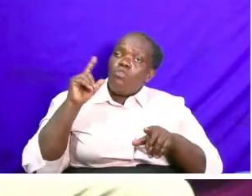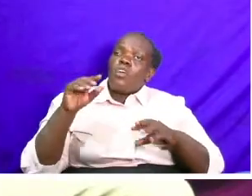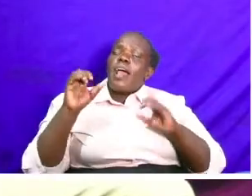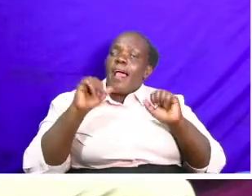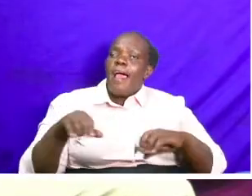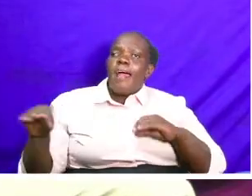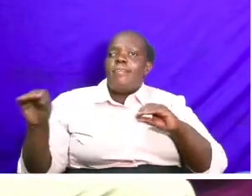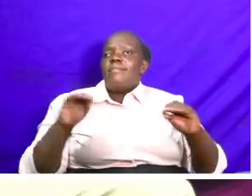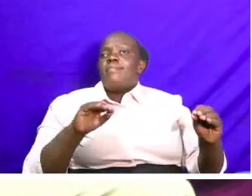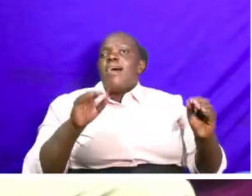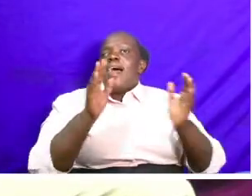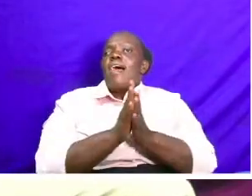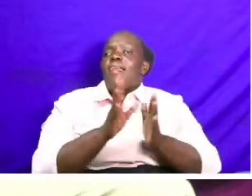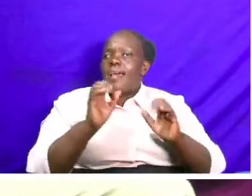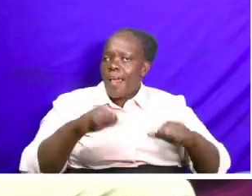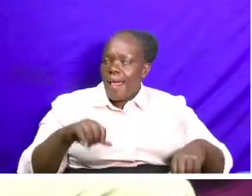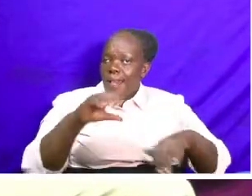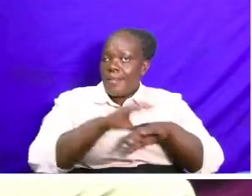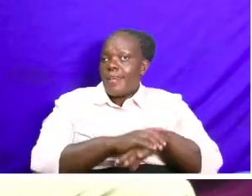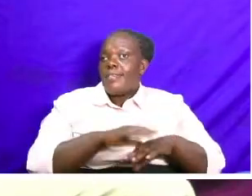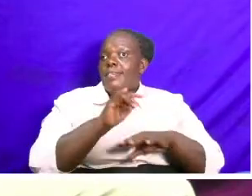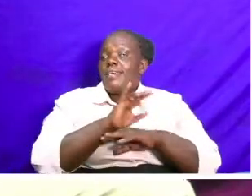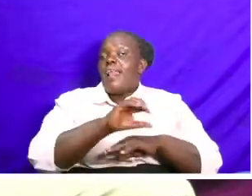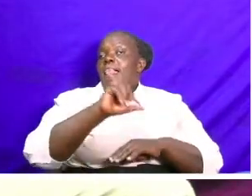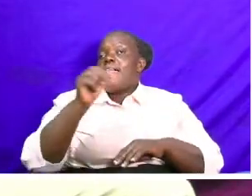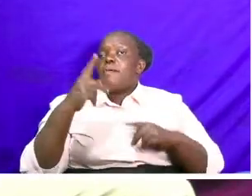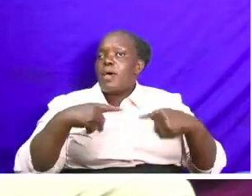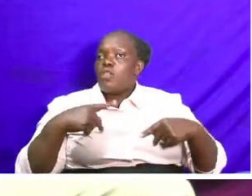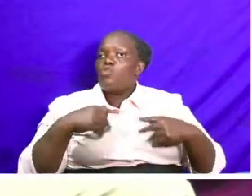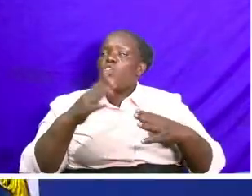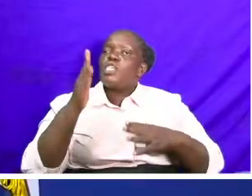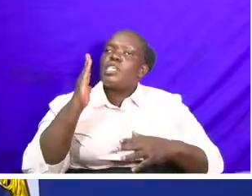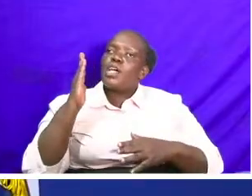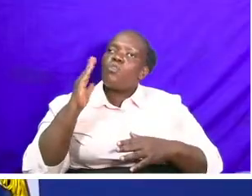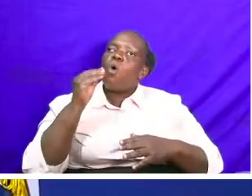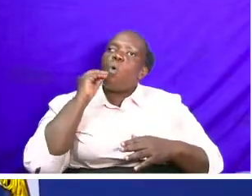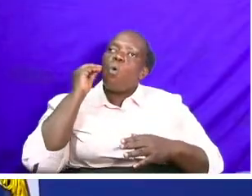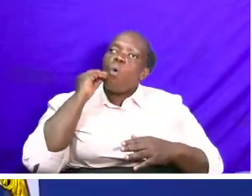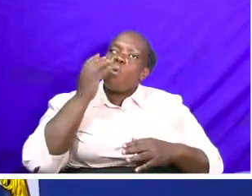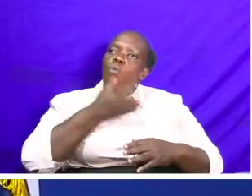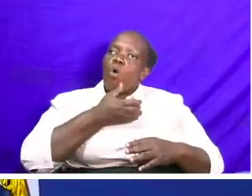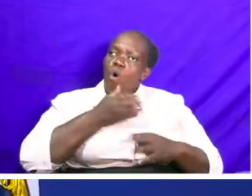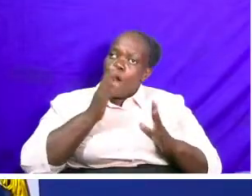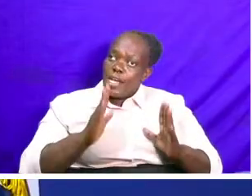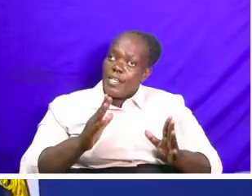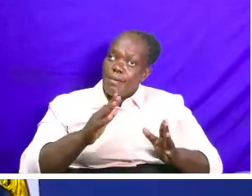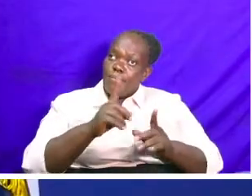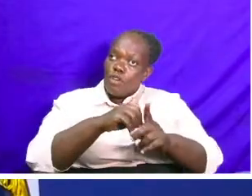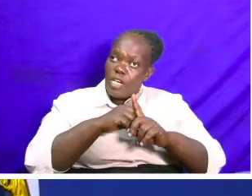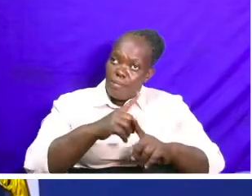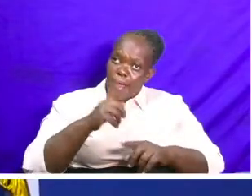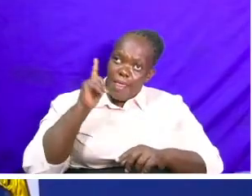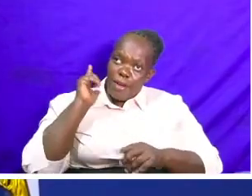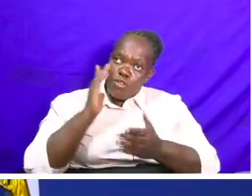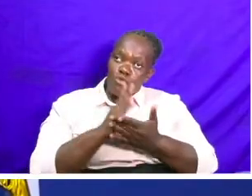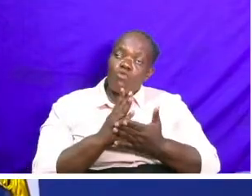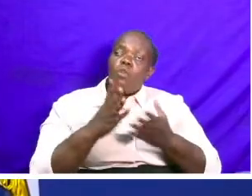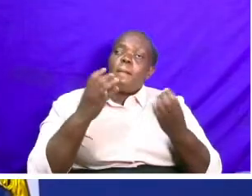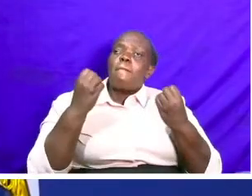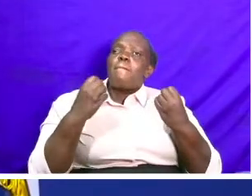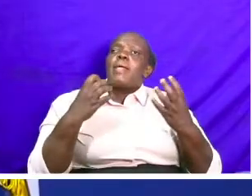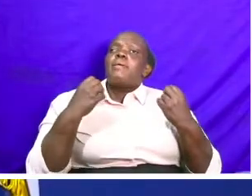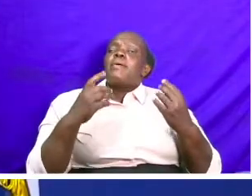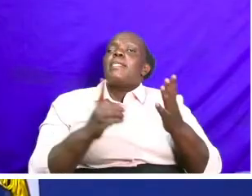transferable, and inheritable, providing secure ownership protected by the law. And this is a practice in many